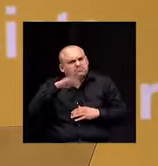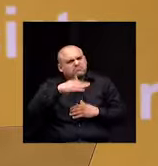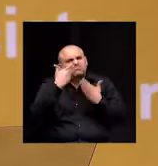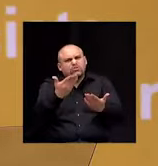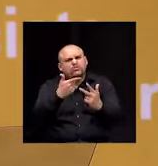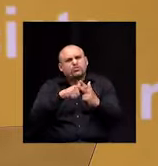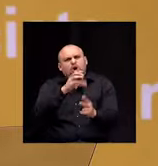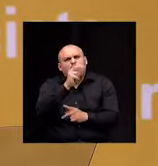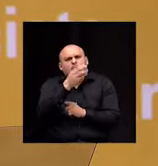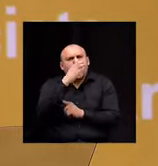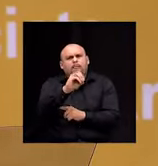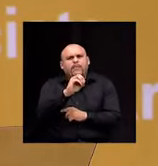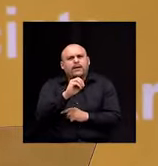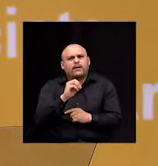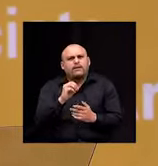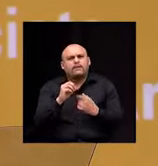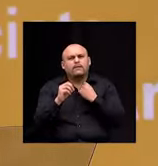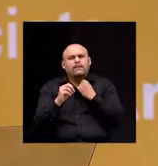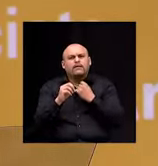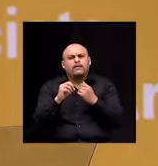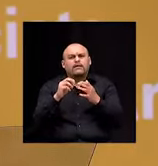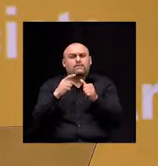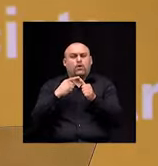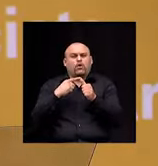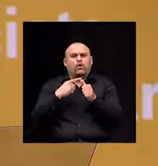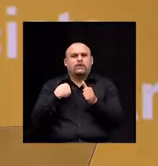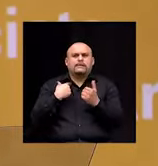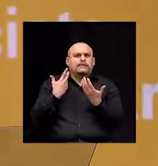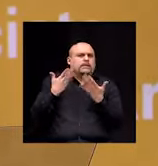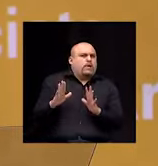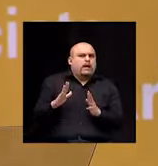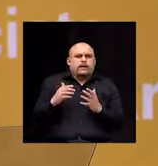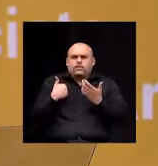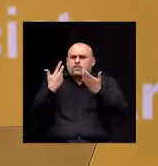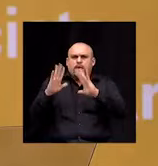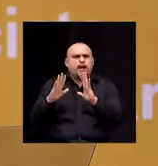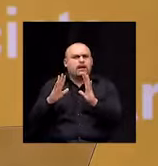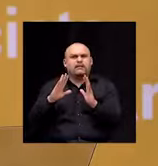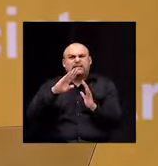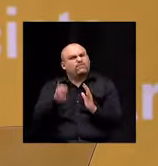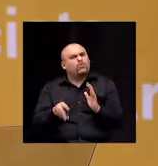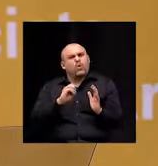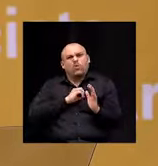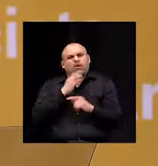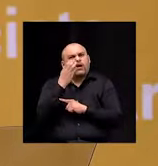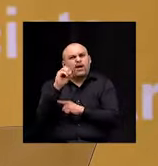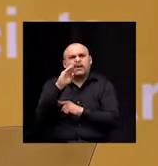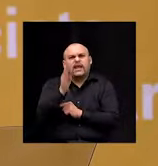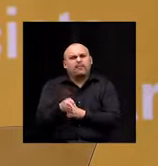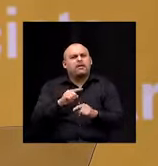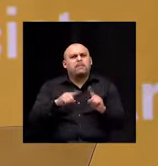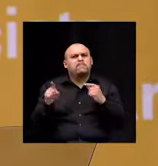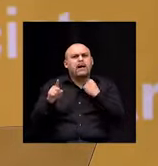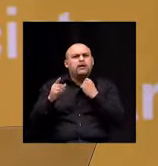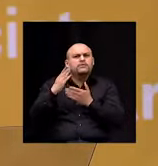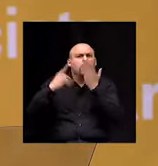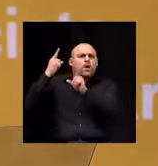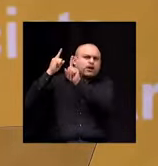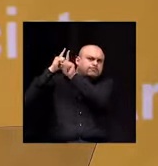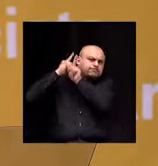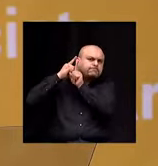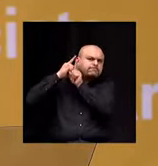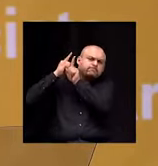company. At first, I didn't want to. I never owned a company, but I had a mentor.